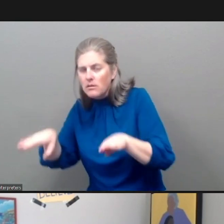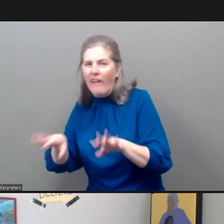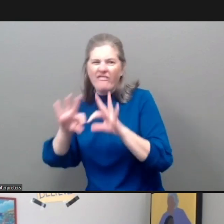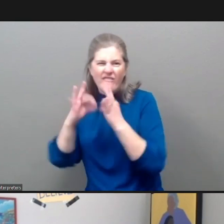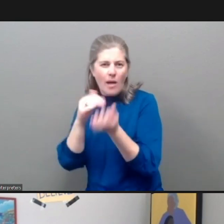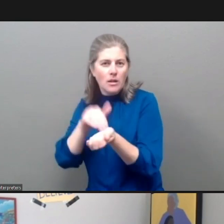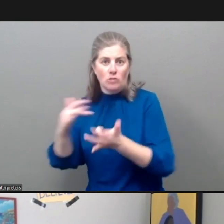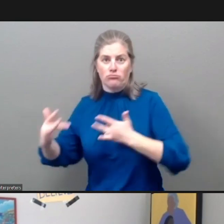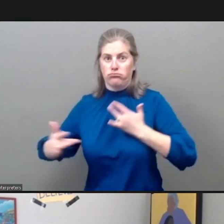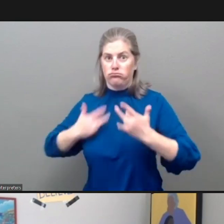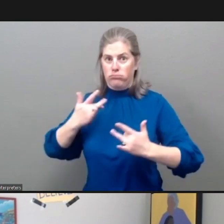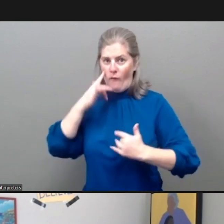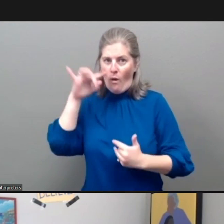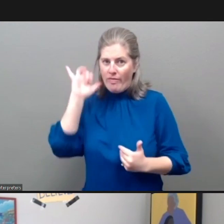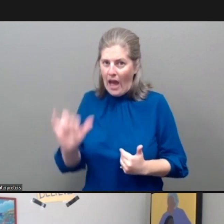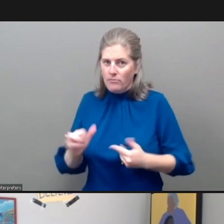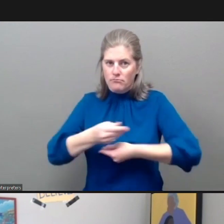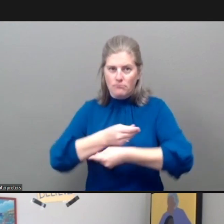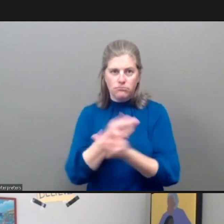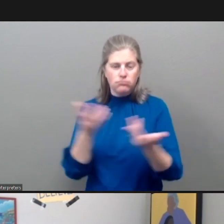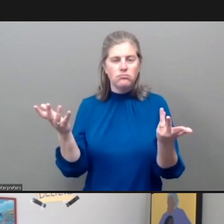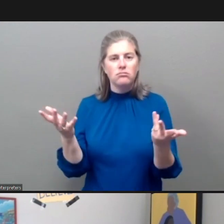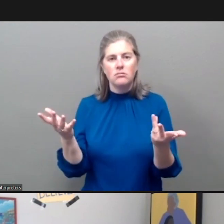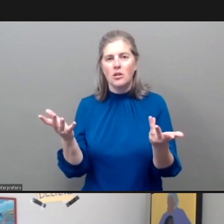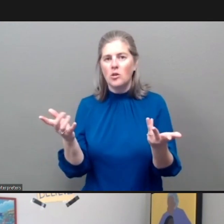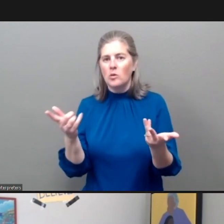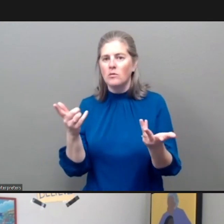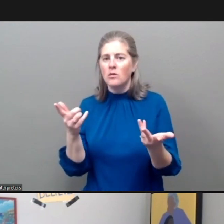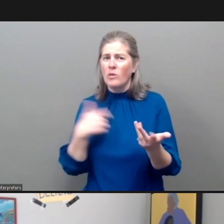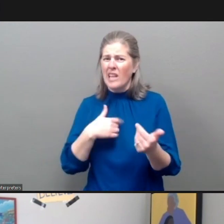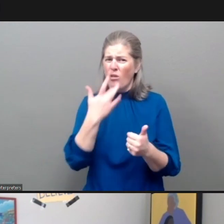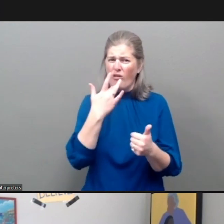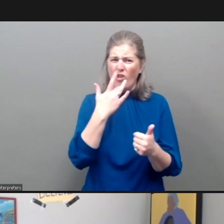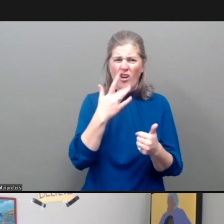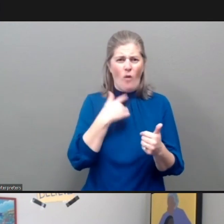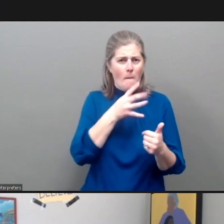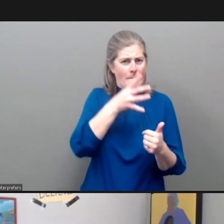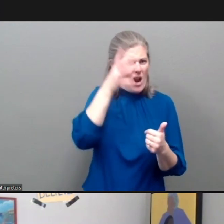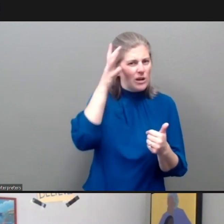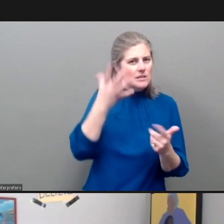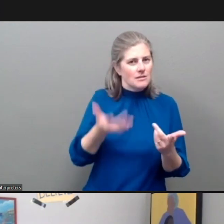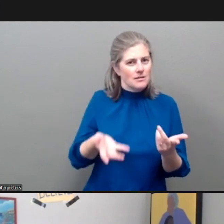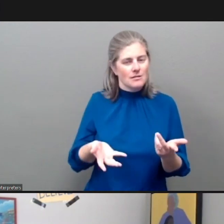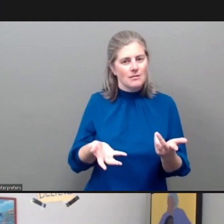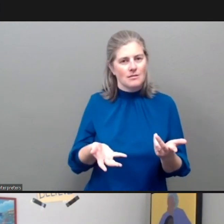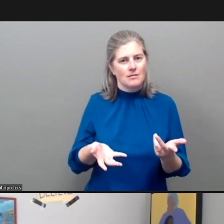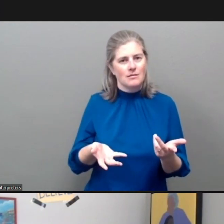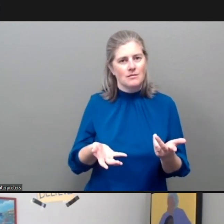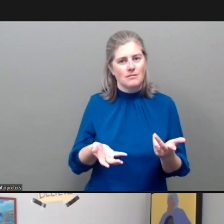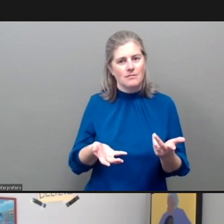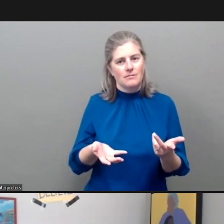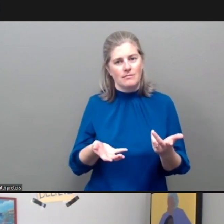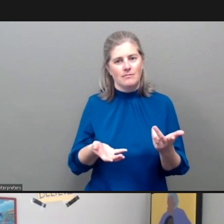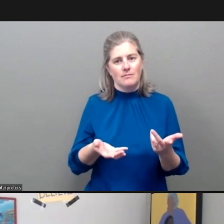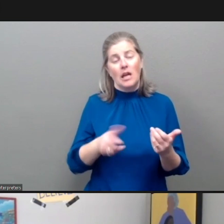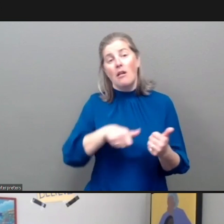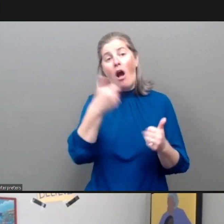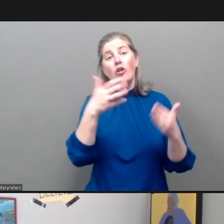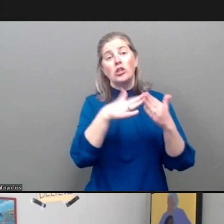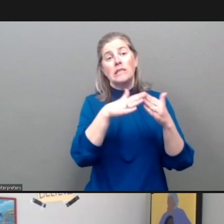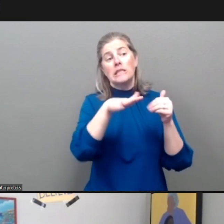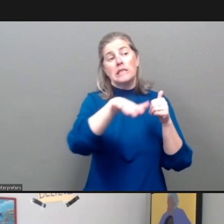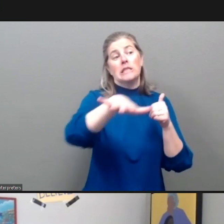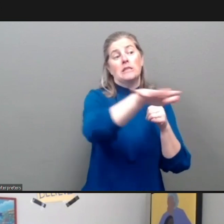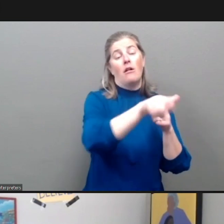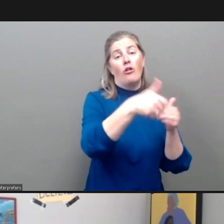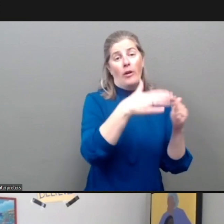really excited about this. And there's a big preference actually amongst parents in other municipalities where surveys have